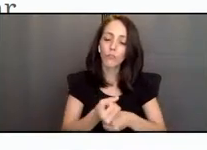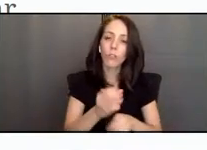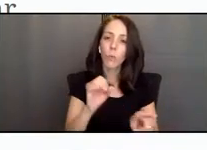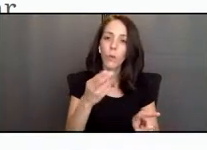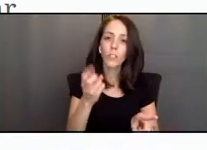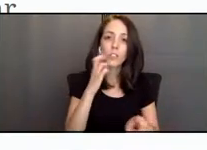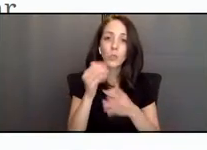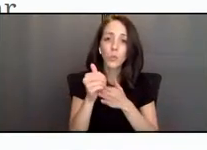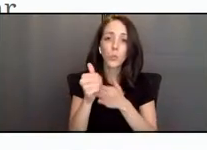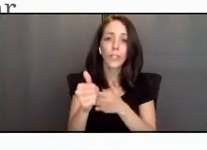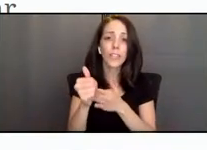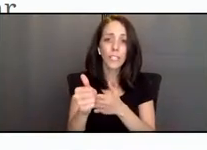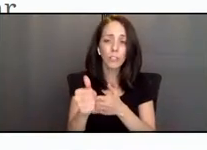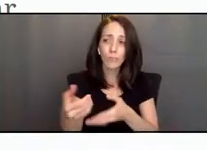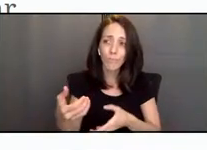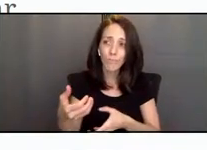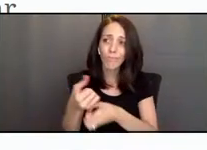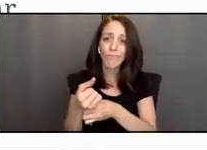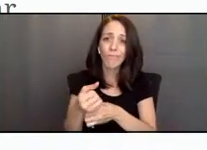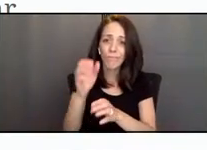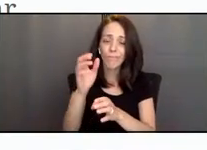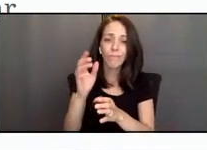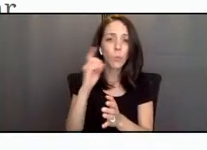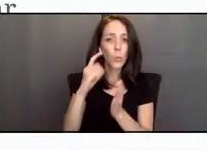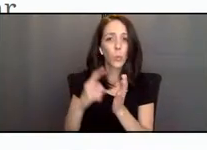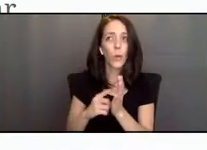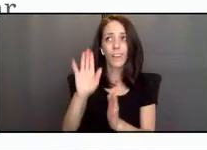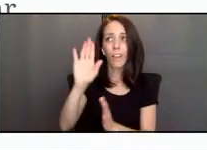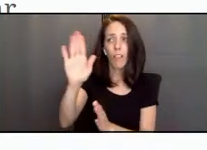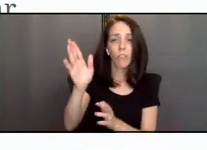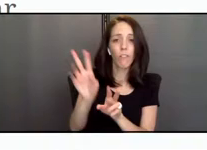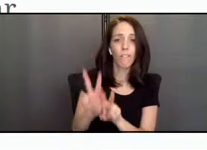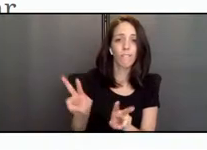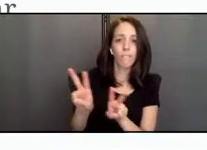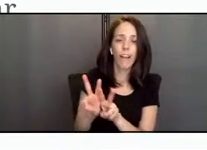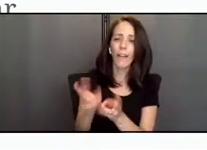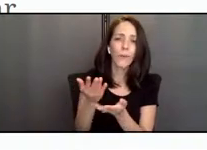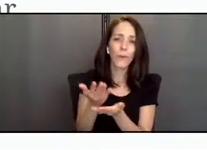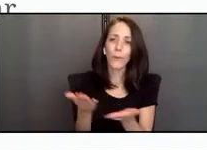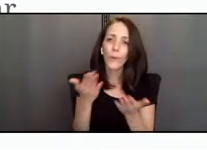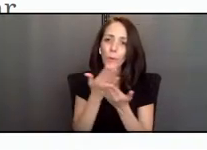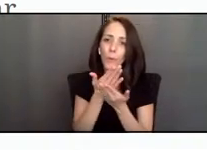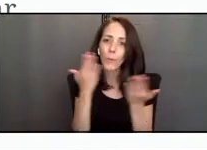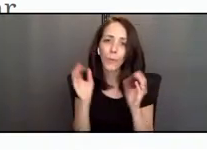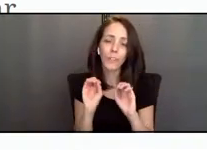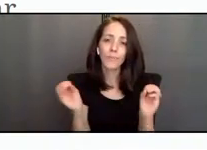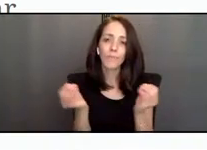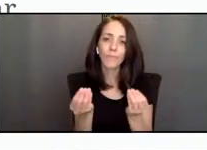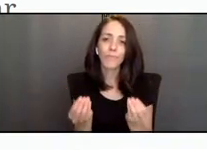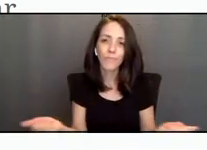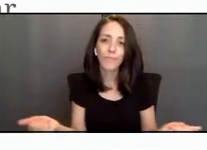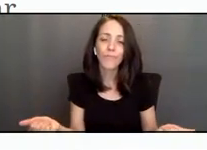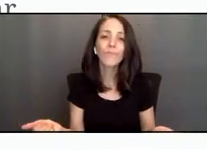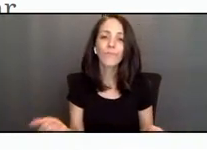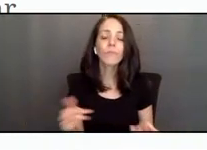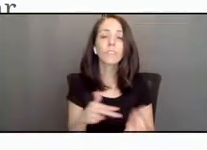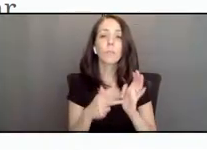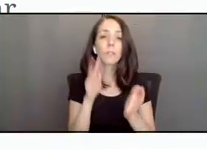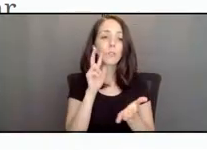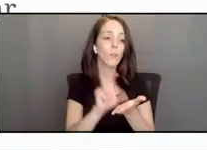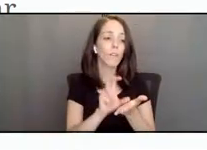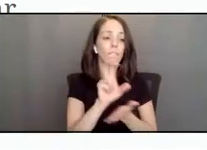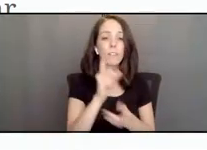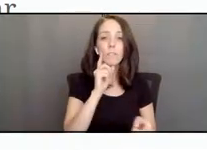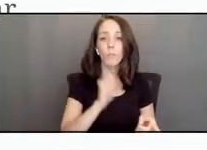to recognize their value has eroded. Allocating more funds to invest in faculty salaries is one mechanism to